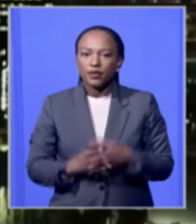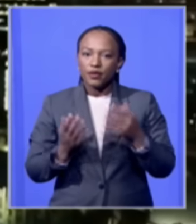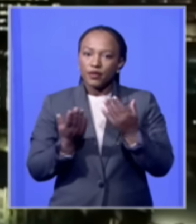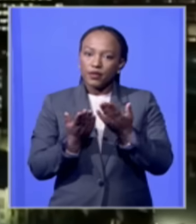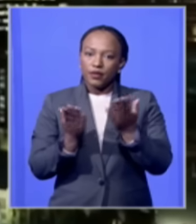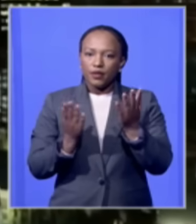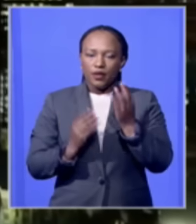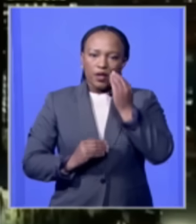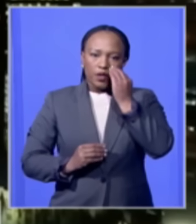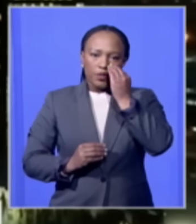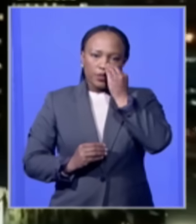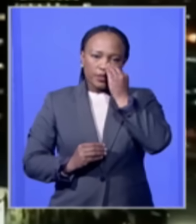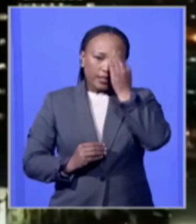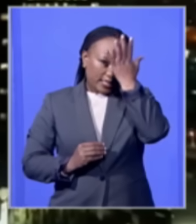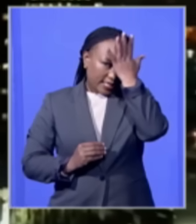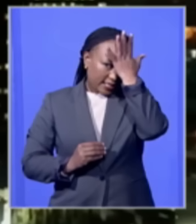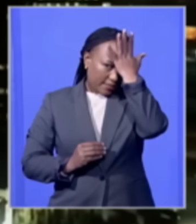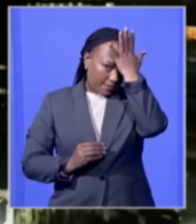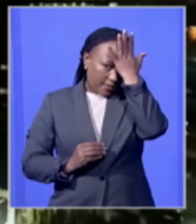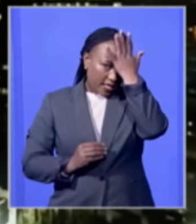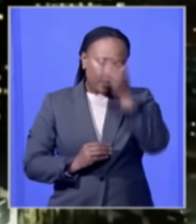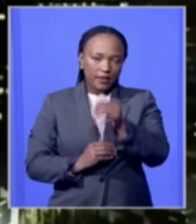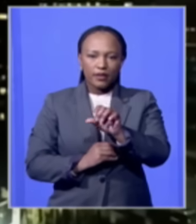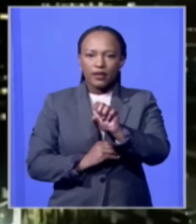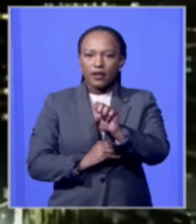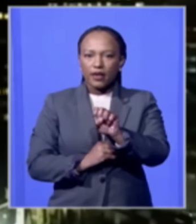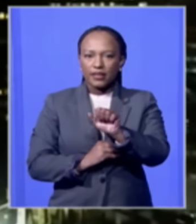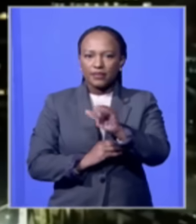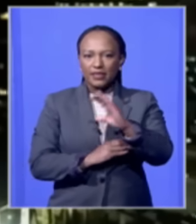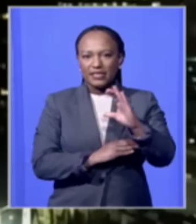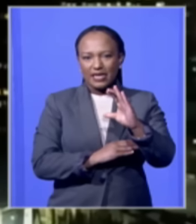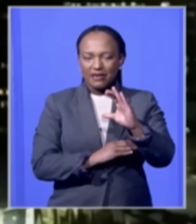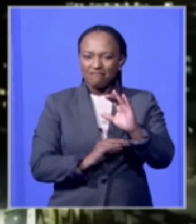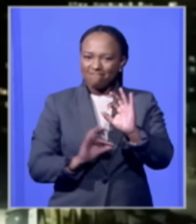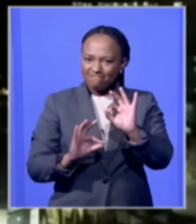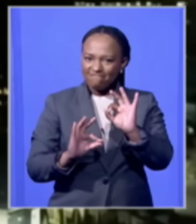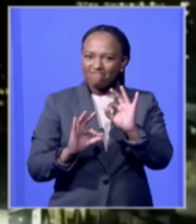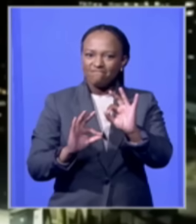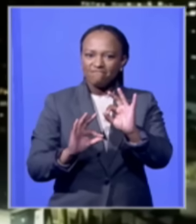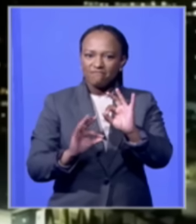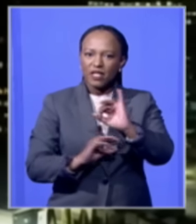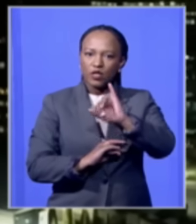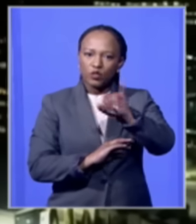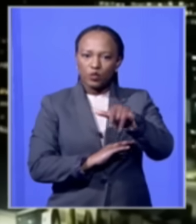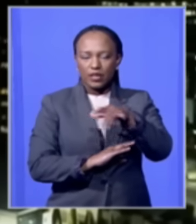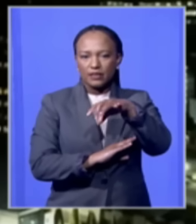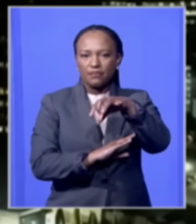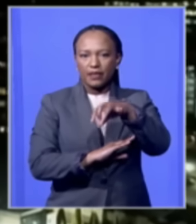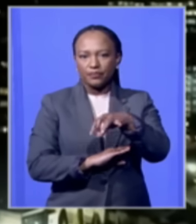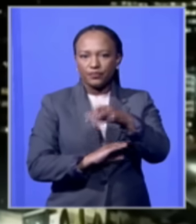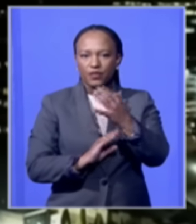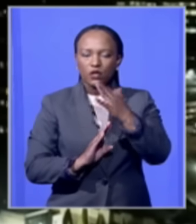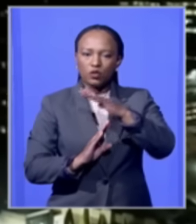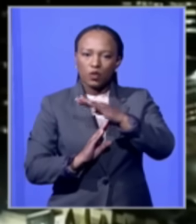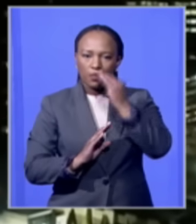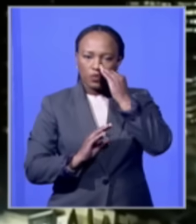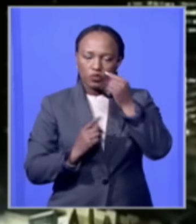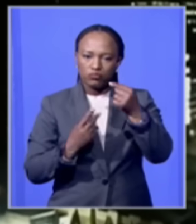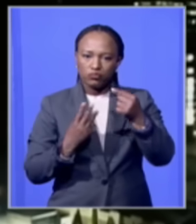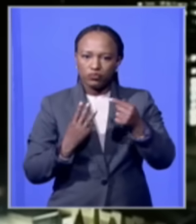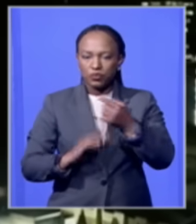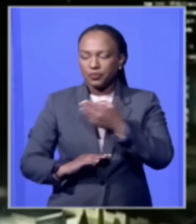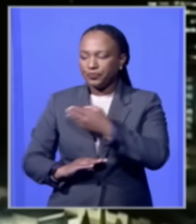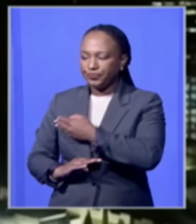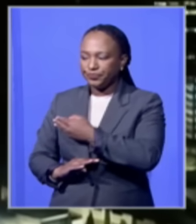Bešuntše ke ditaba tša leleme la Sepedi tša SABC Twi go tšwa ka Auckland Park Studio 10 Johannesburg gomme dihlogo tša tšona ke